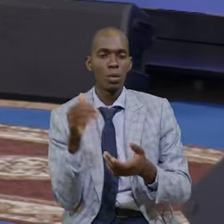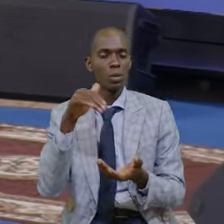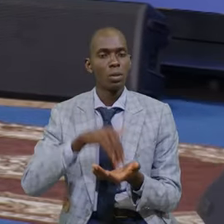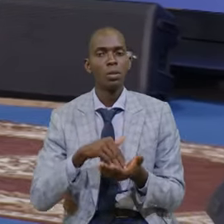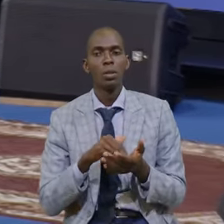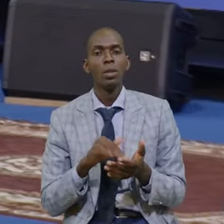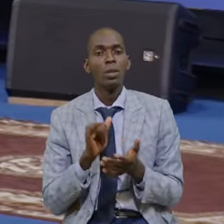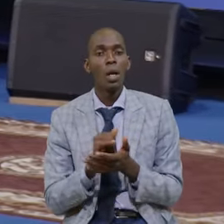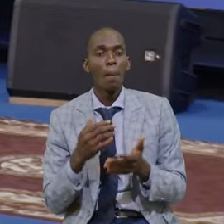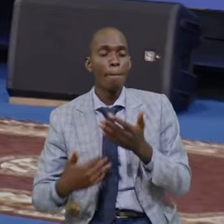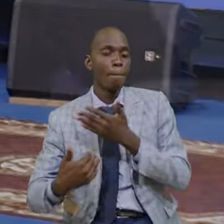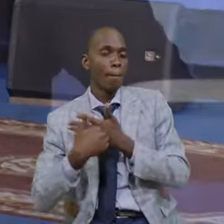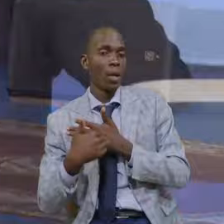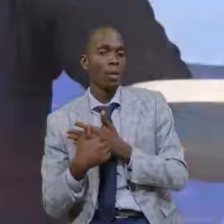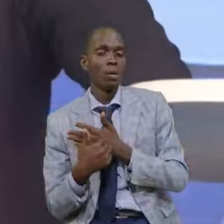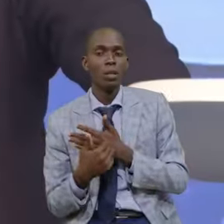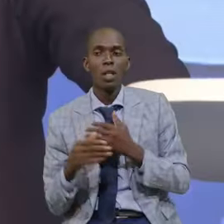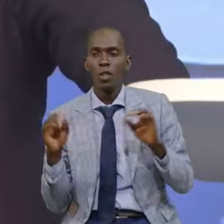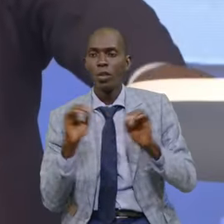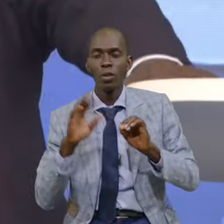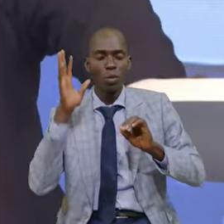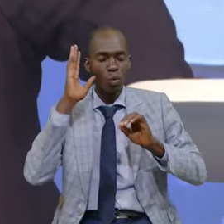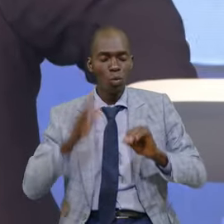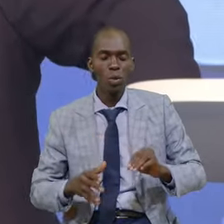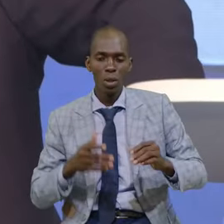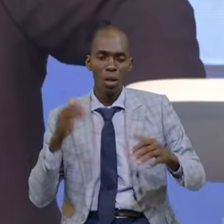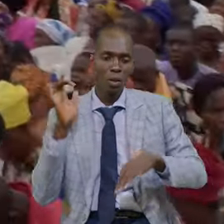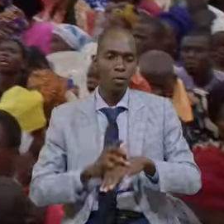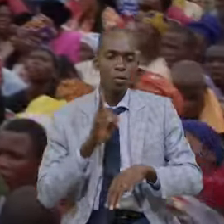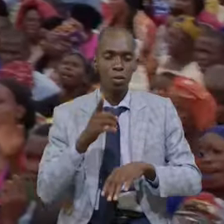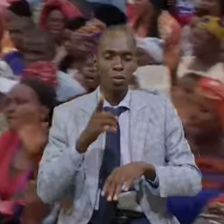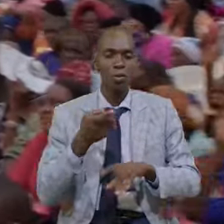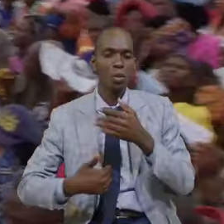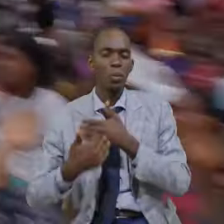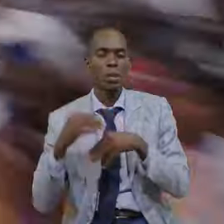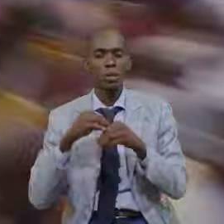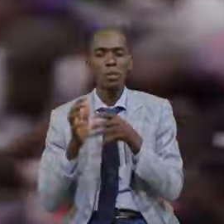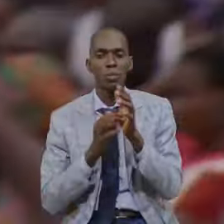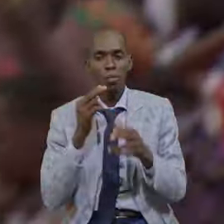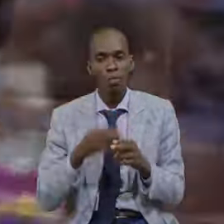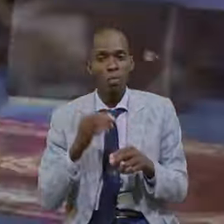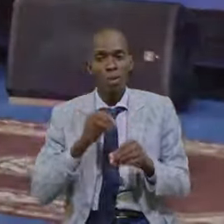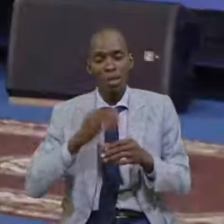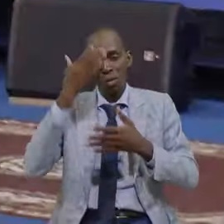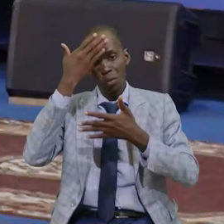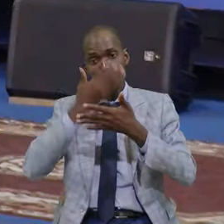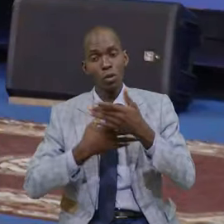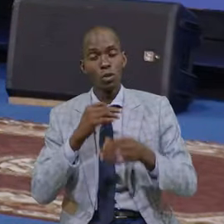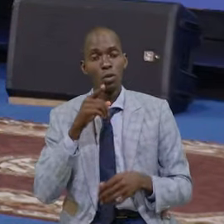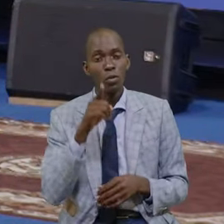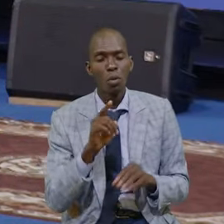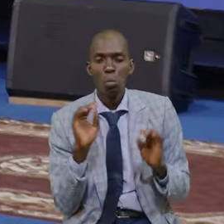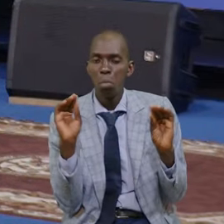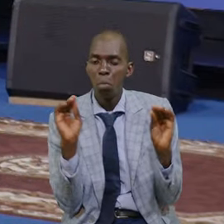you, nothing will shoot you down from behind. In front of you,